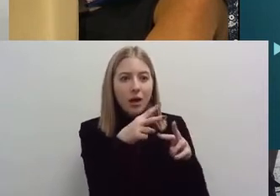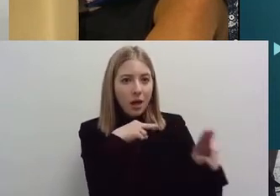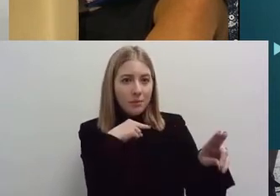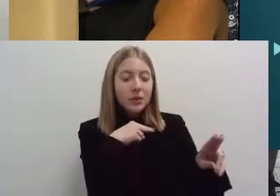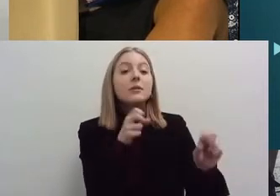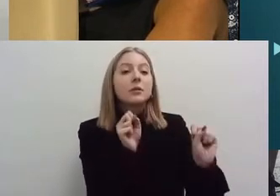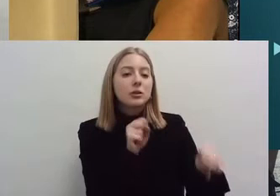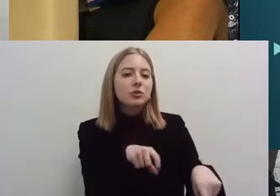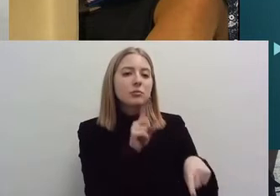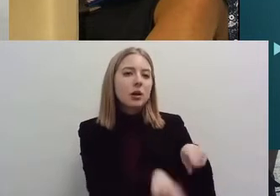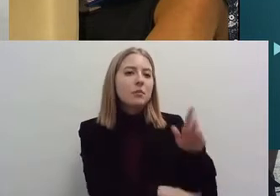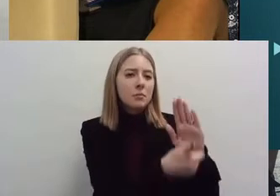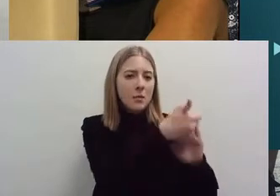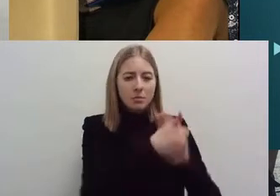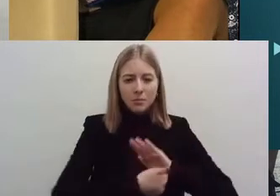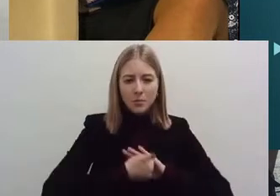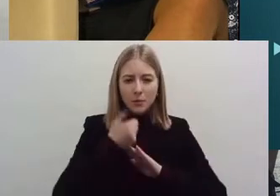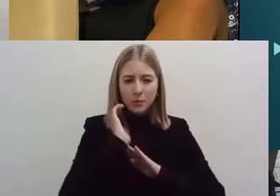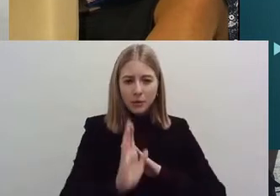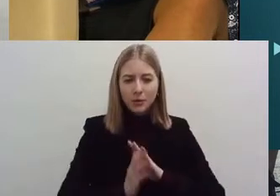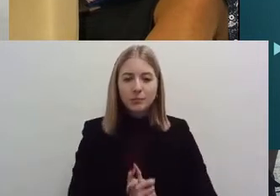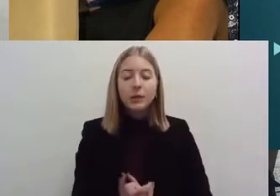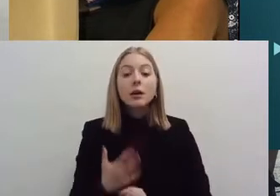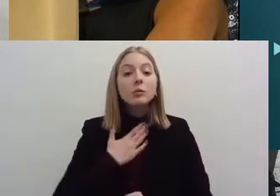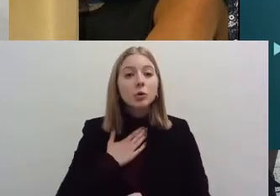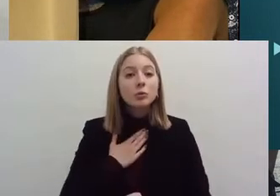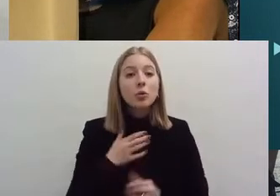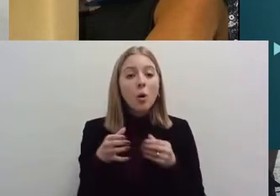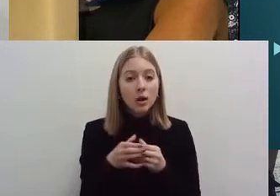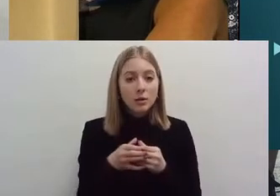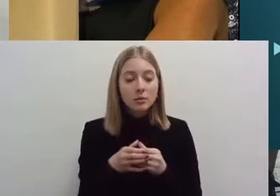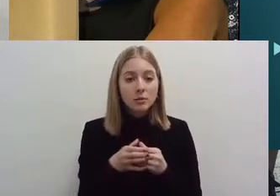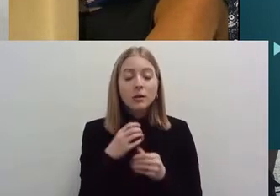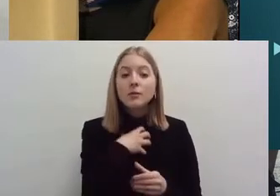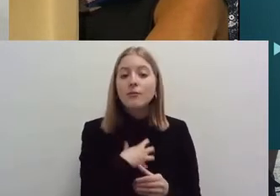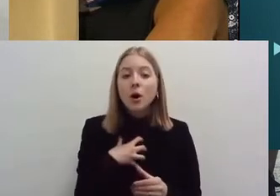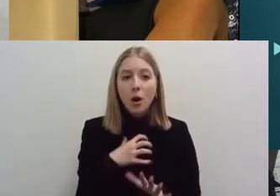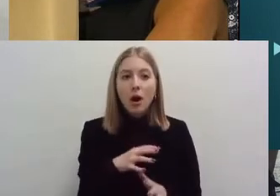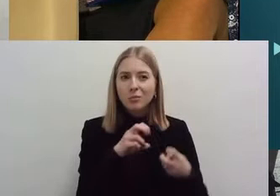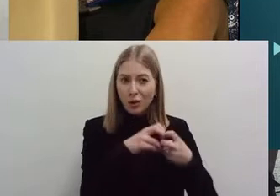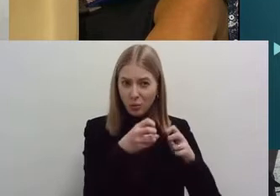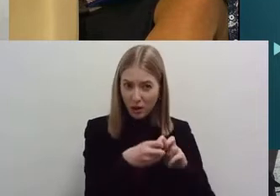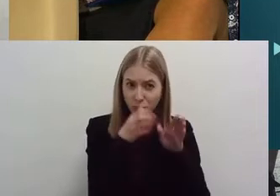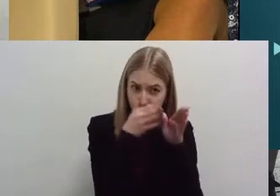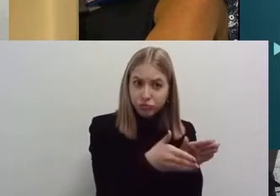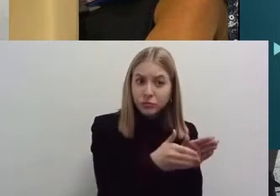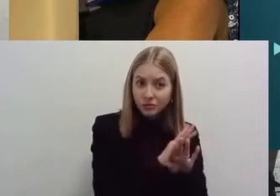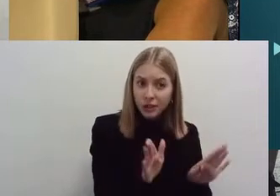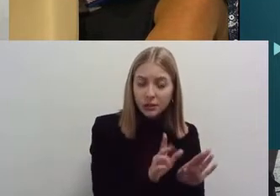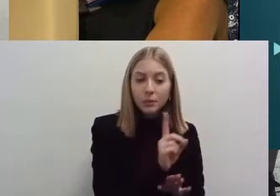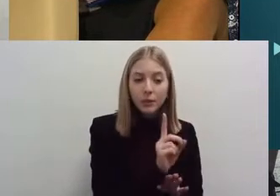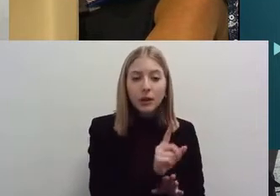teenage support persons, they are with Russian and Latvian native language. So in basic, the communication